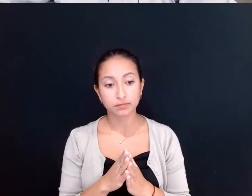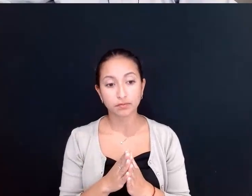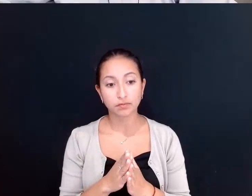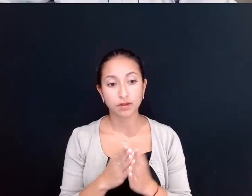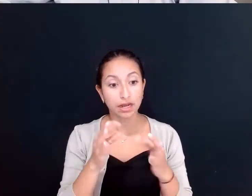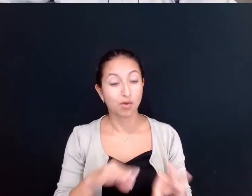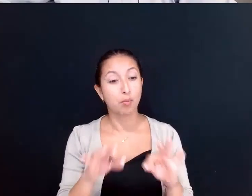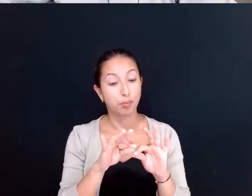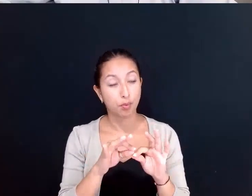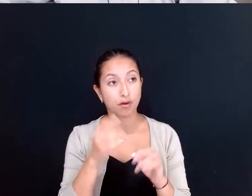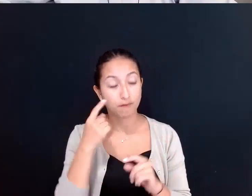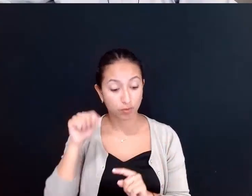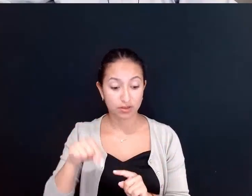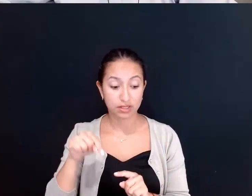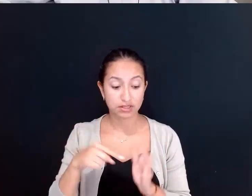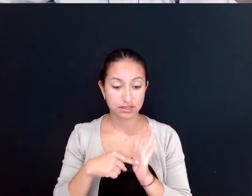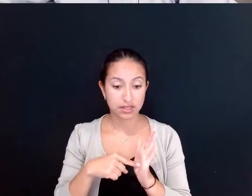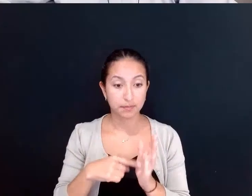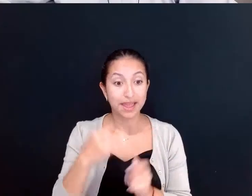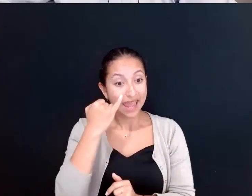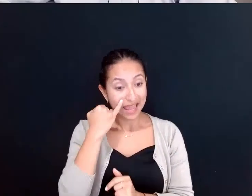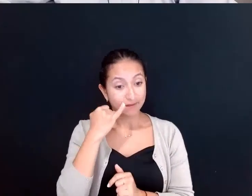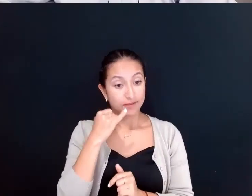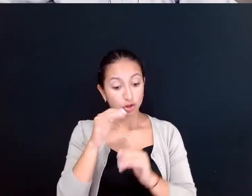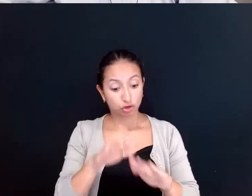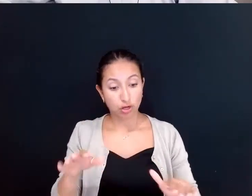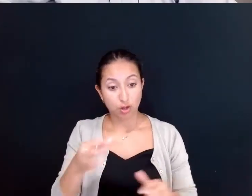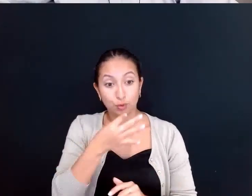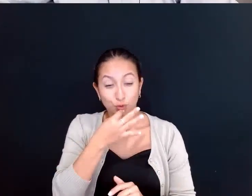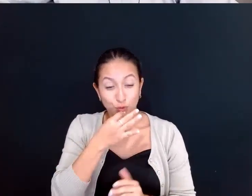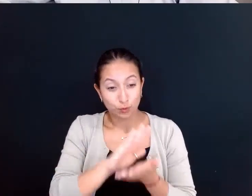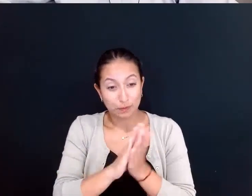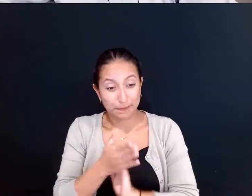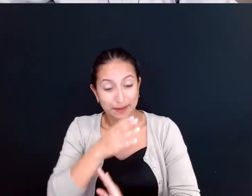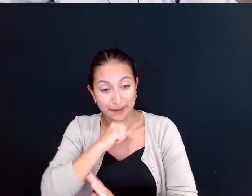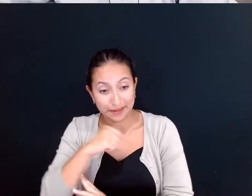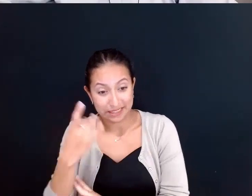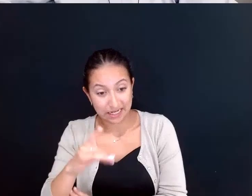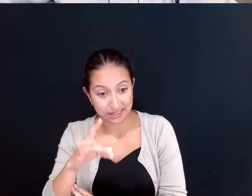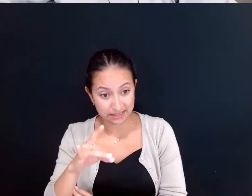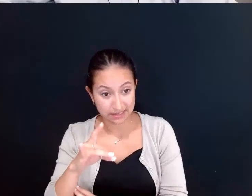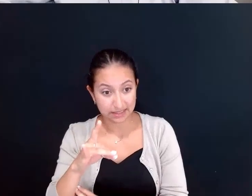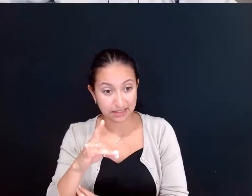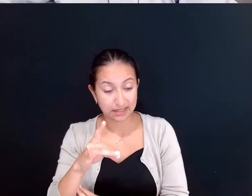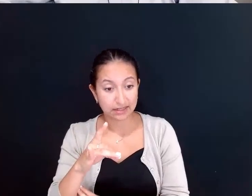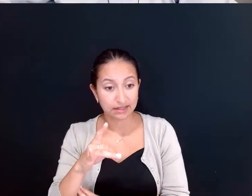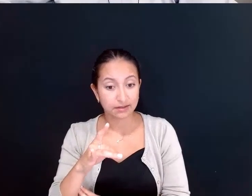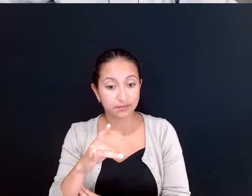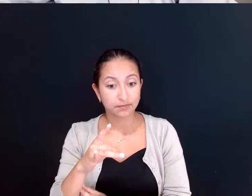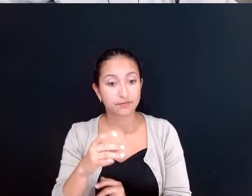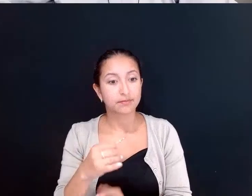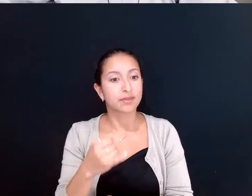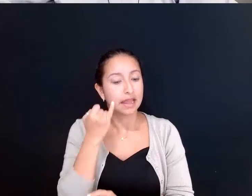example is if a child is about to turn 18, um, and they're already